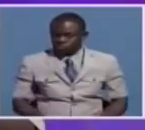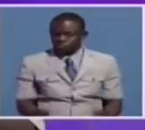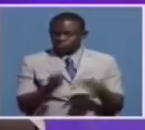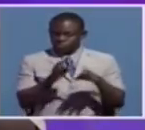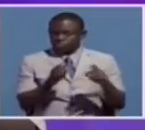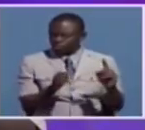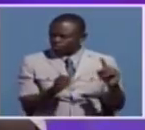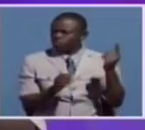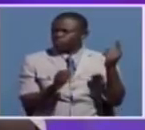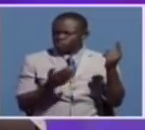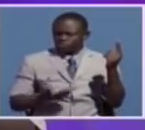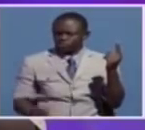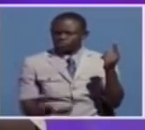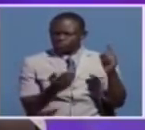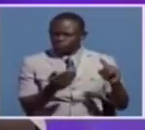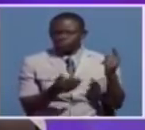Kaunda, and